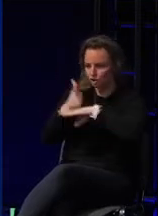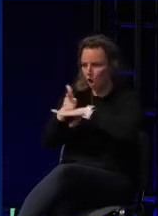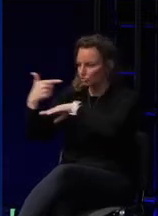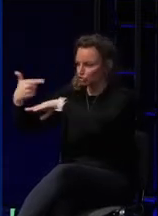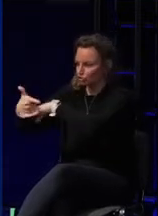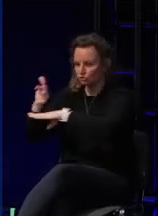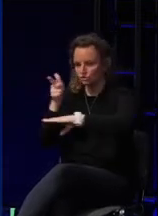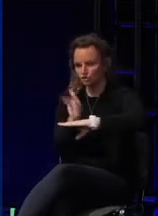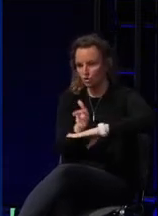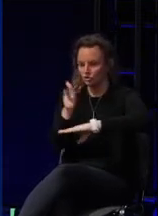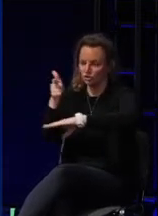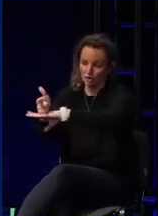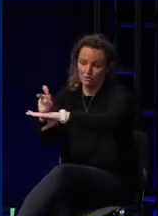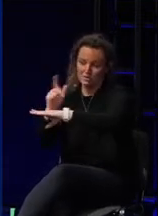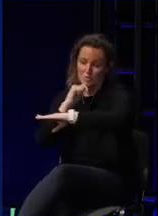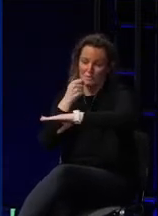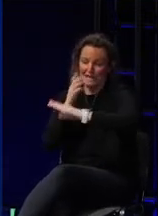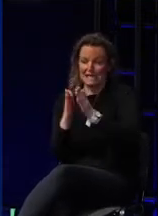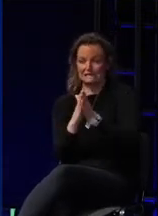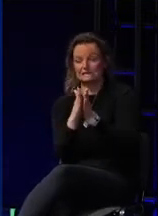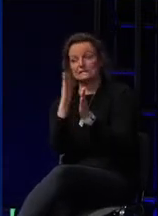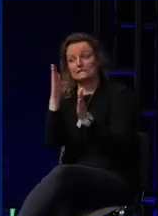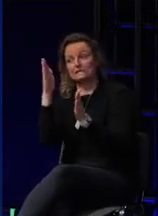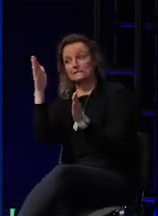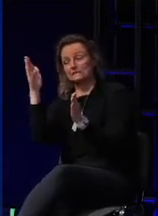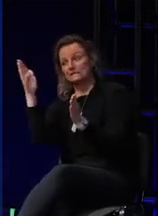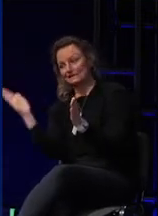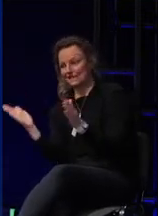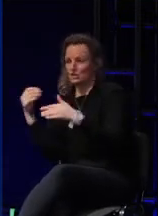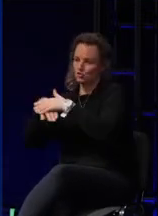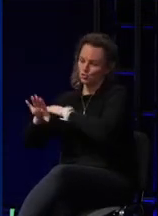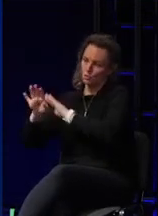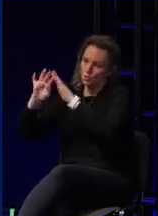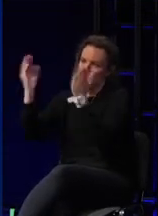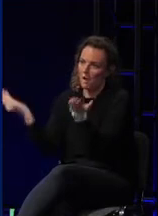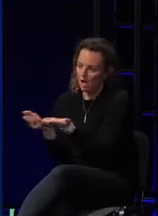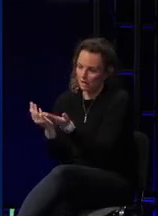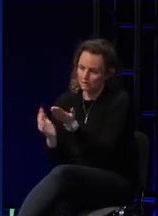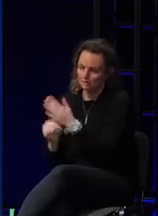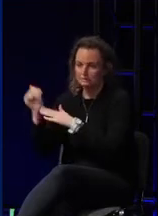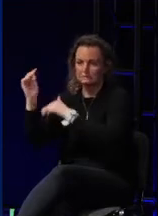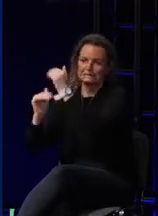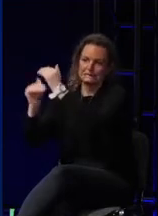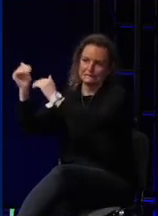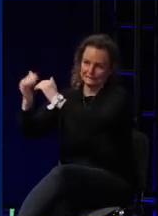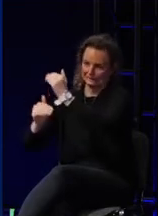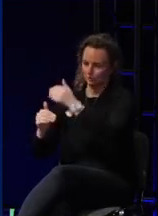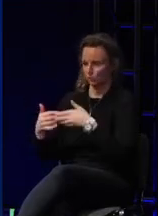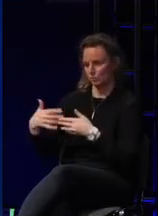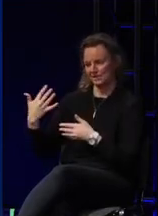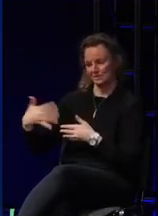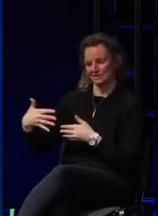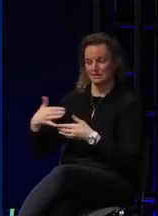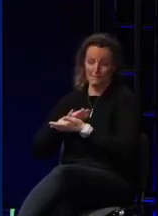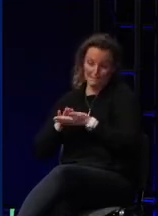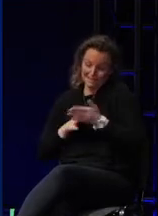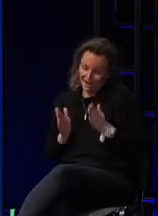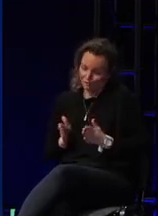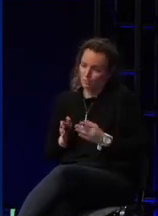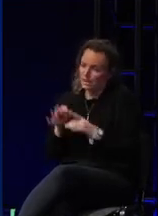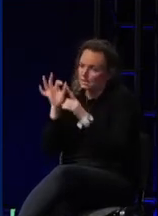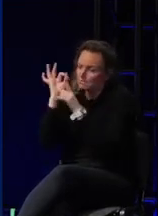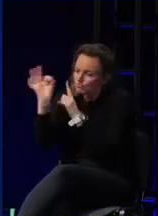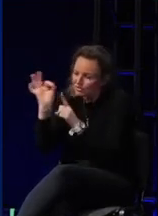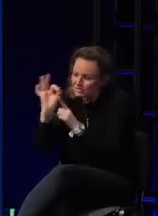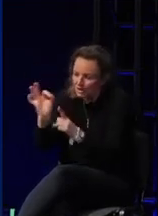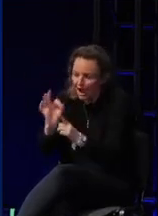be leaning quite heavily into that world. And so we would be quite precise about it. There was a lot of